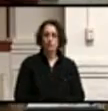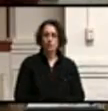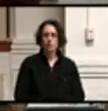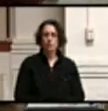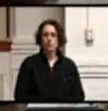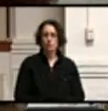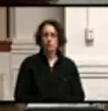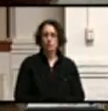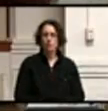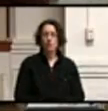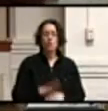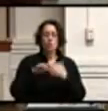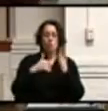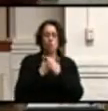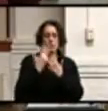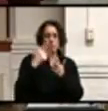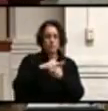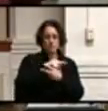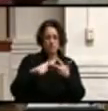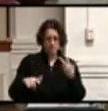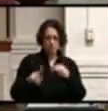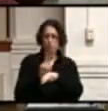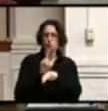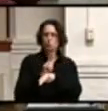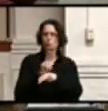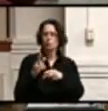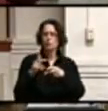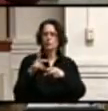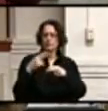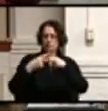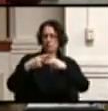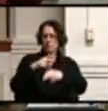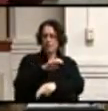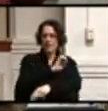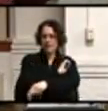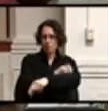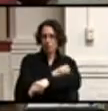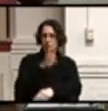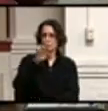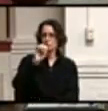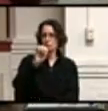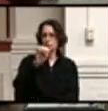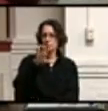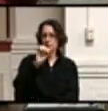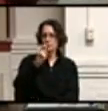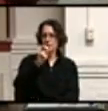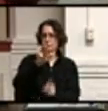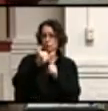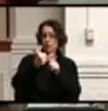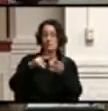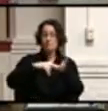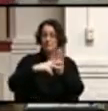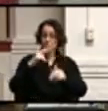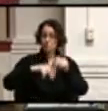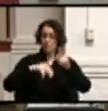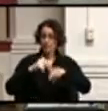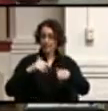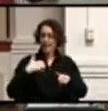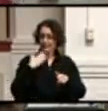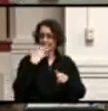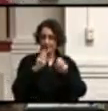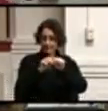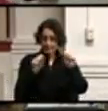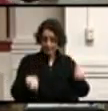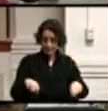is a good way of harvesting energy from heat that's in the building,